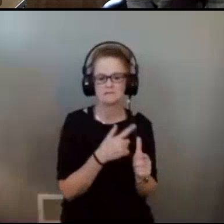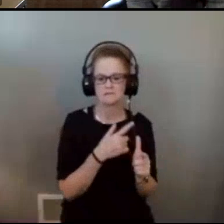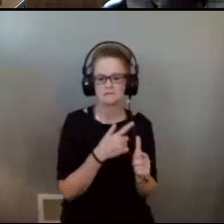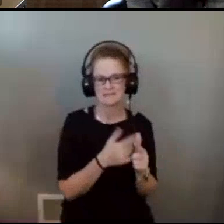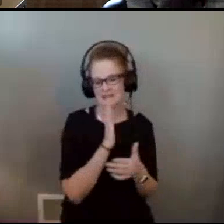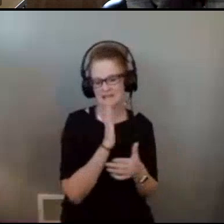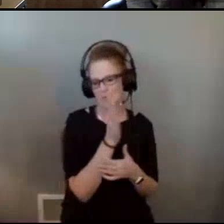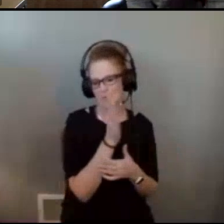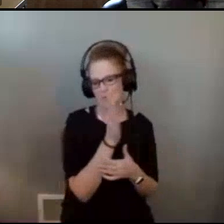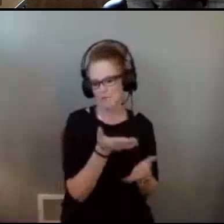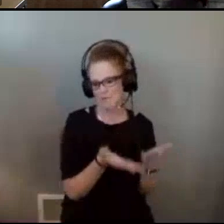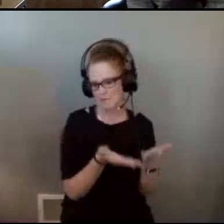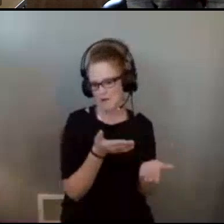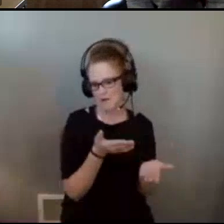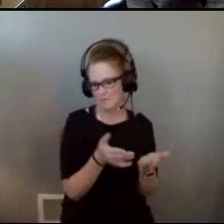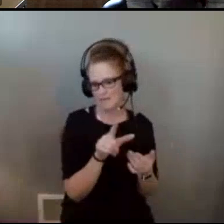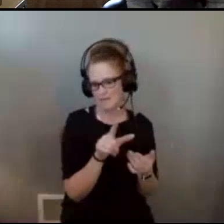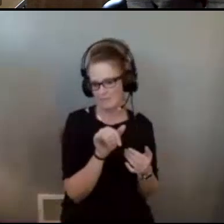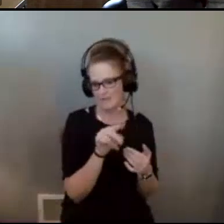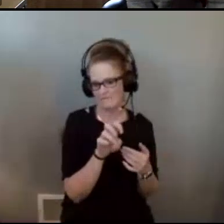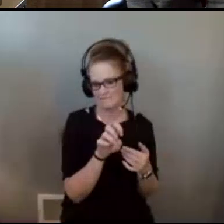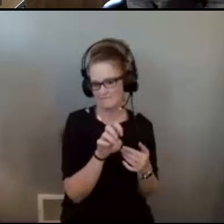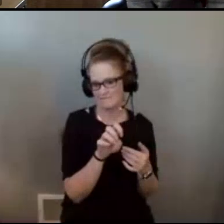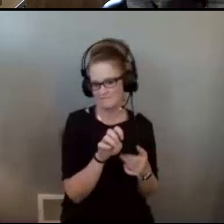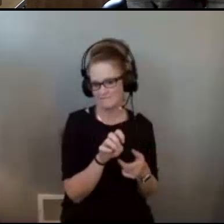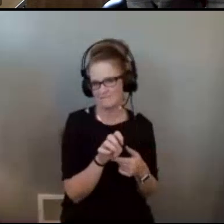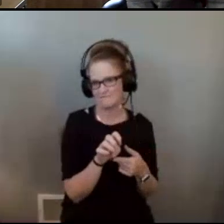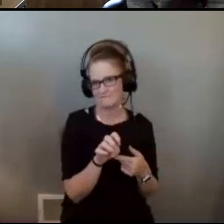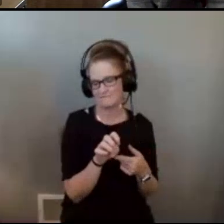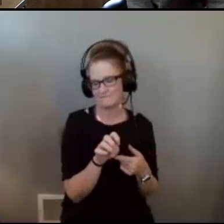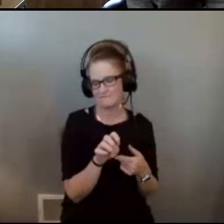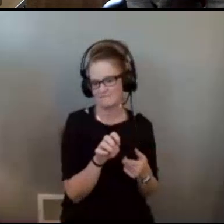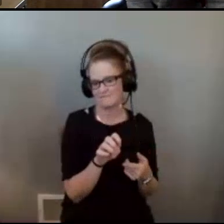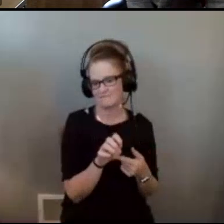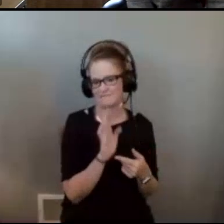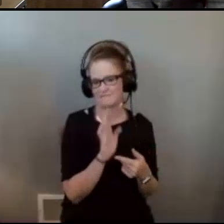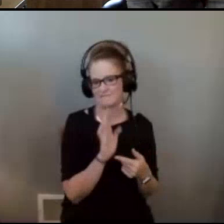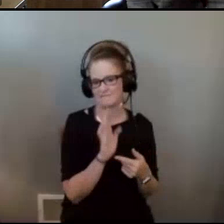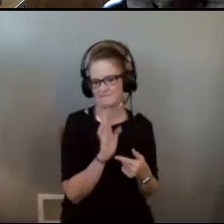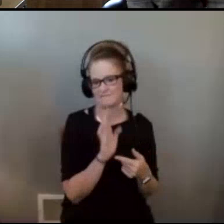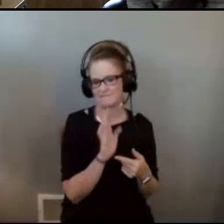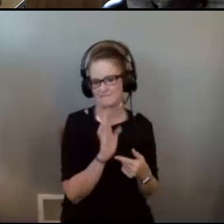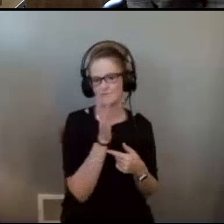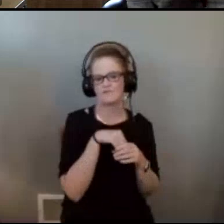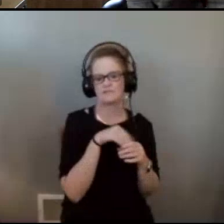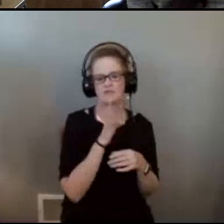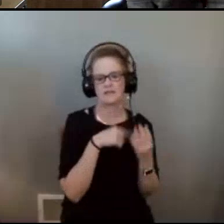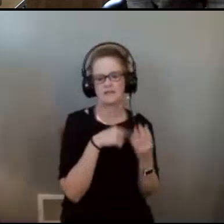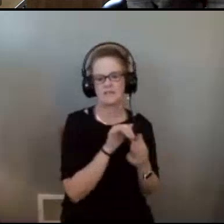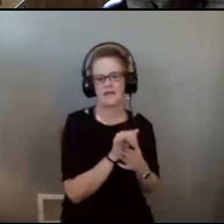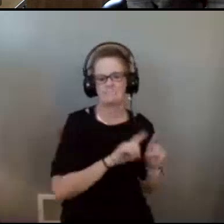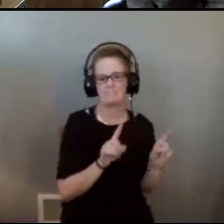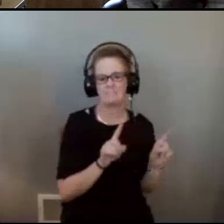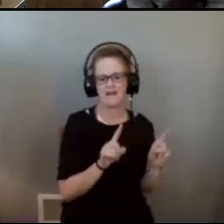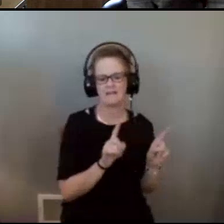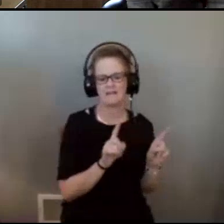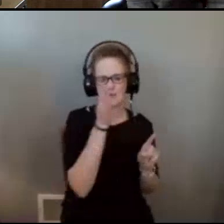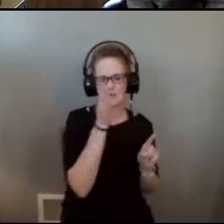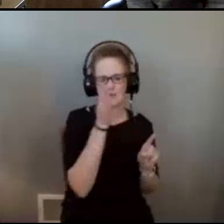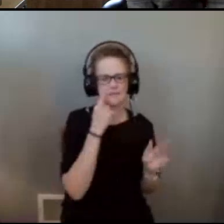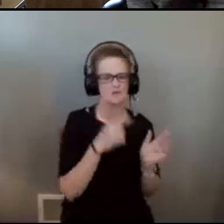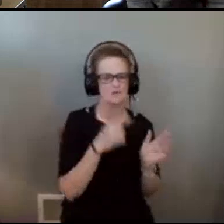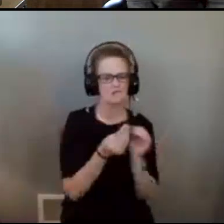it will probably go live. We'll have an internal discussion about that. But everybody will be notified at the same